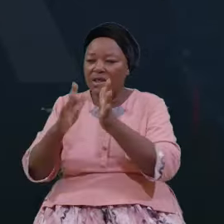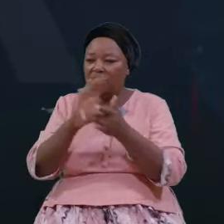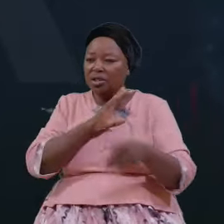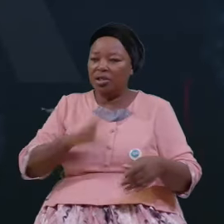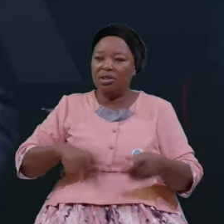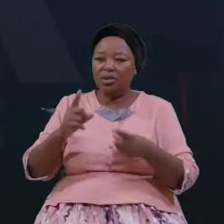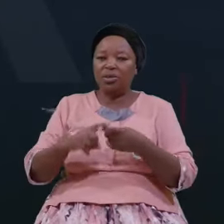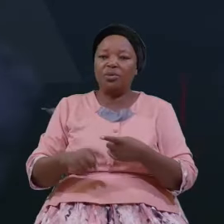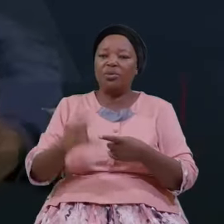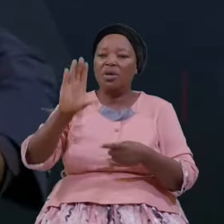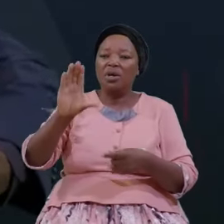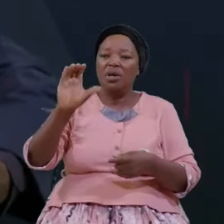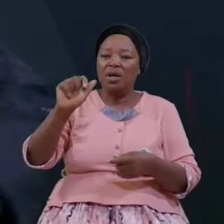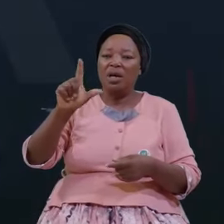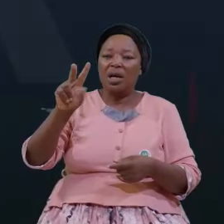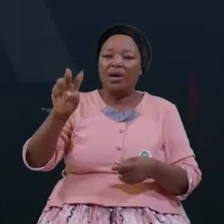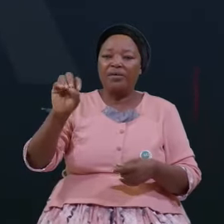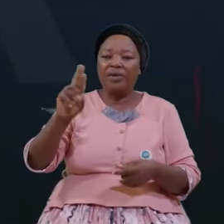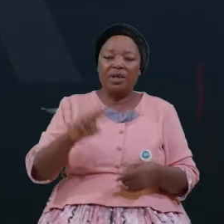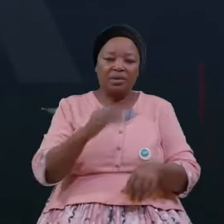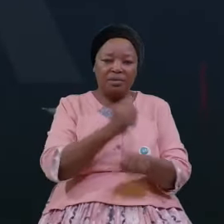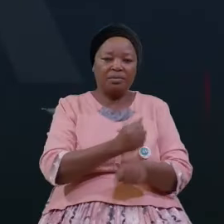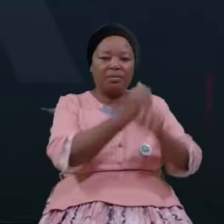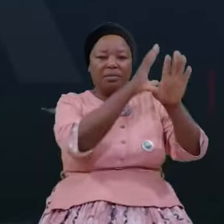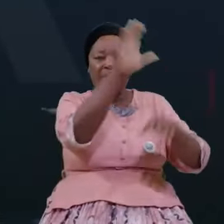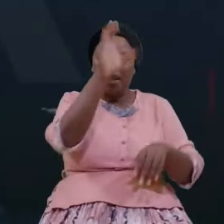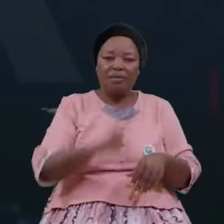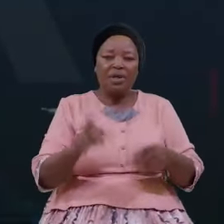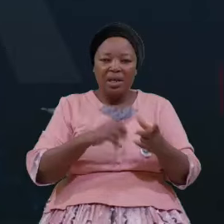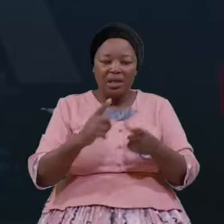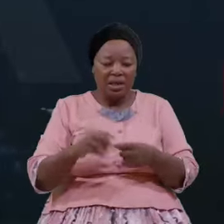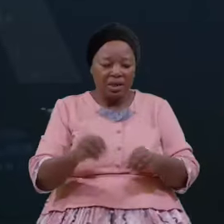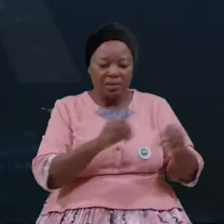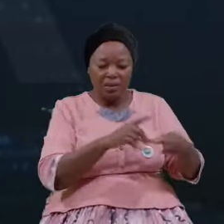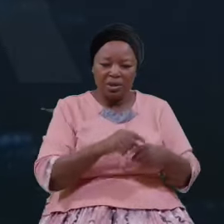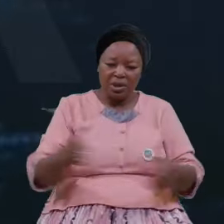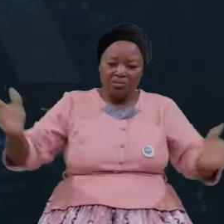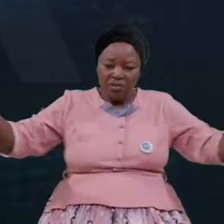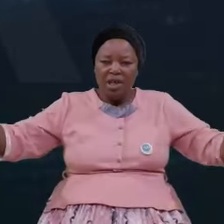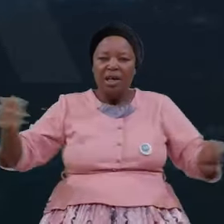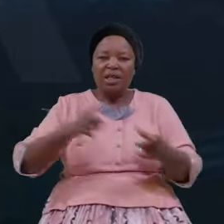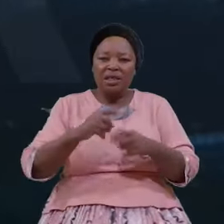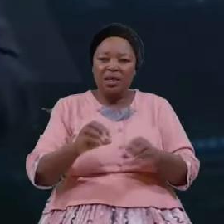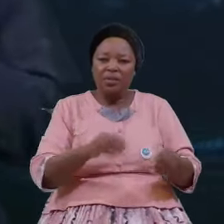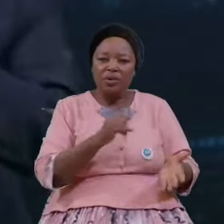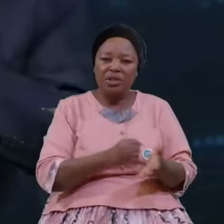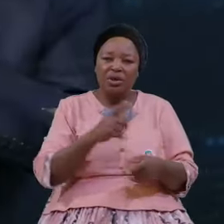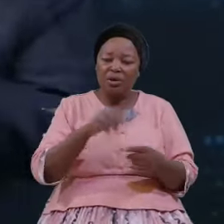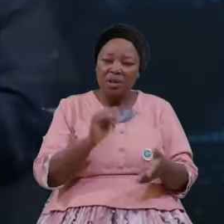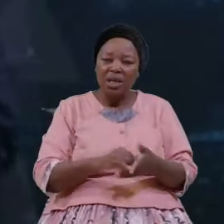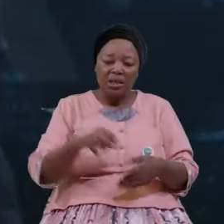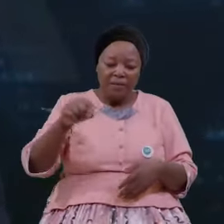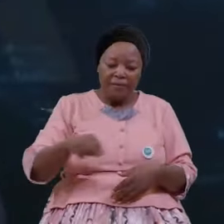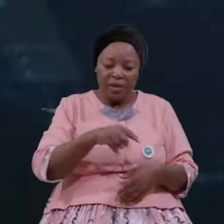like this, and they stretched his hand, and they put his feet on that wooden cross. And then